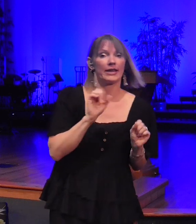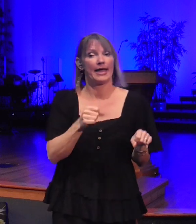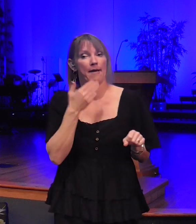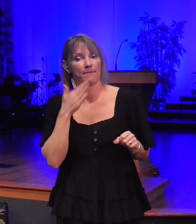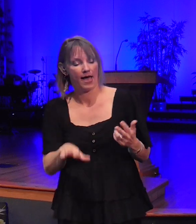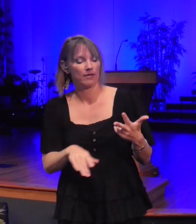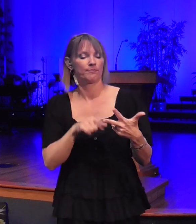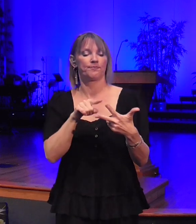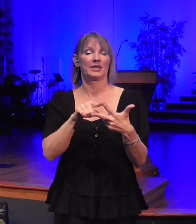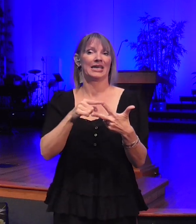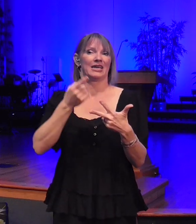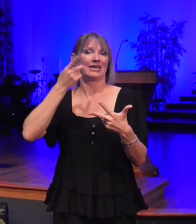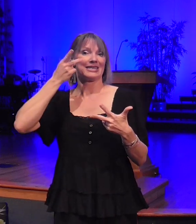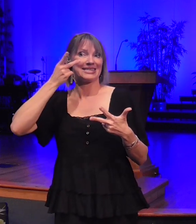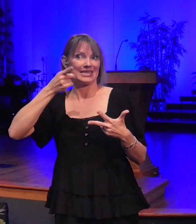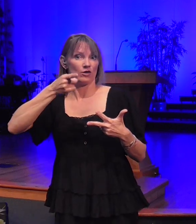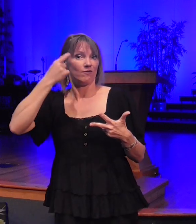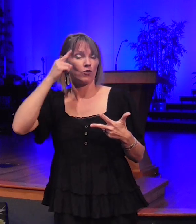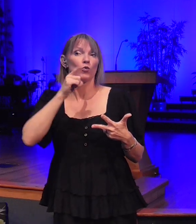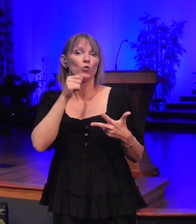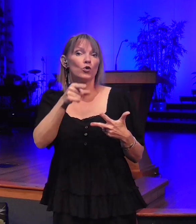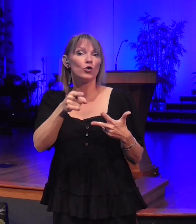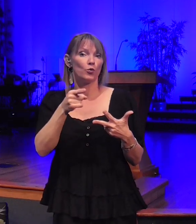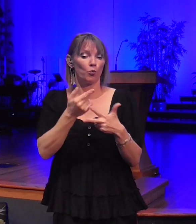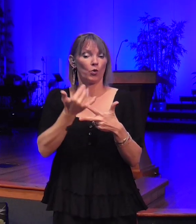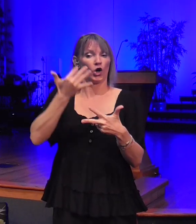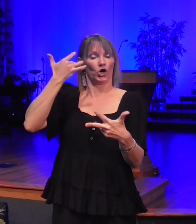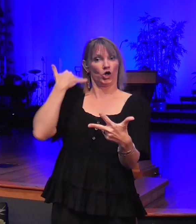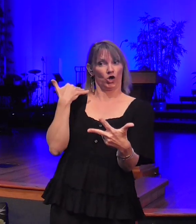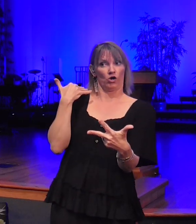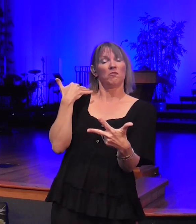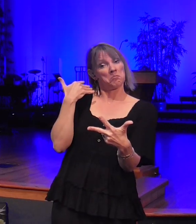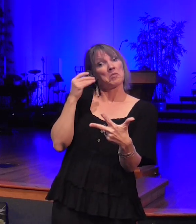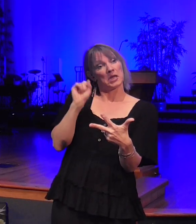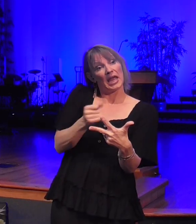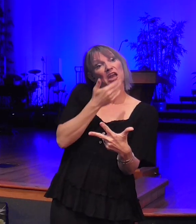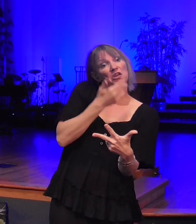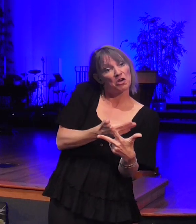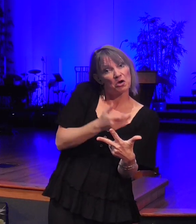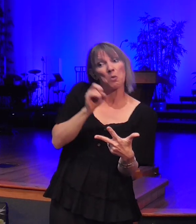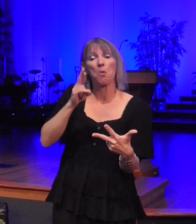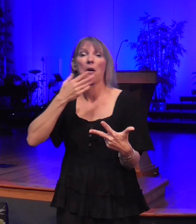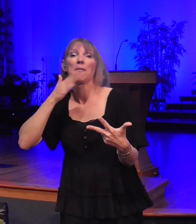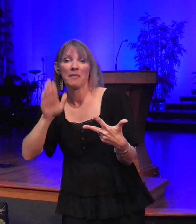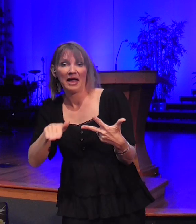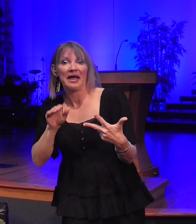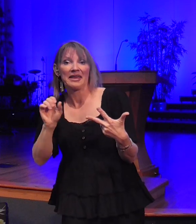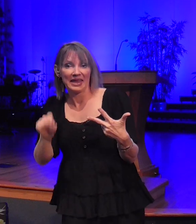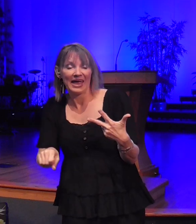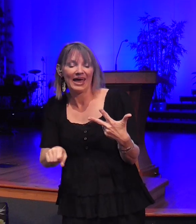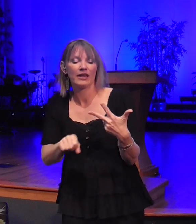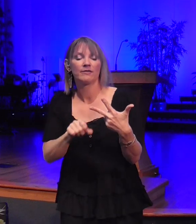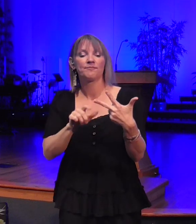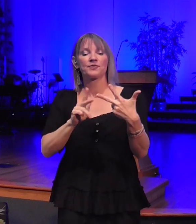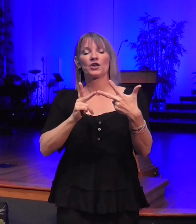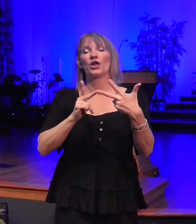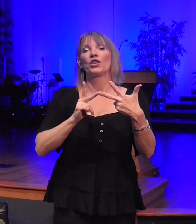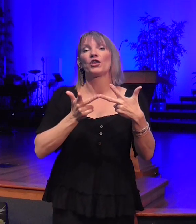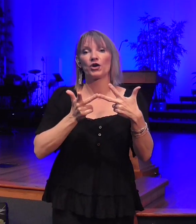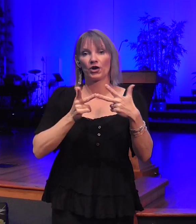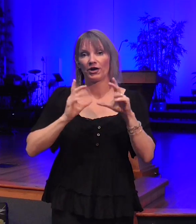who see you for who you've been. This can be good, or this can be bad. But then there's a third